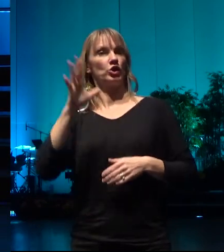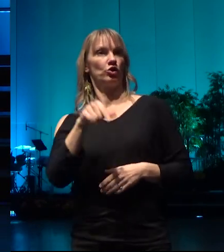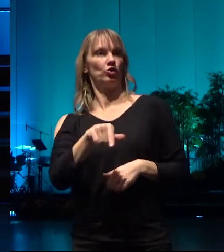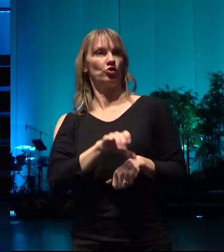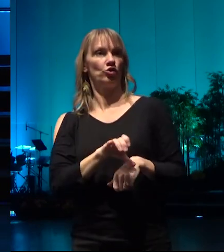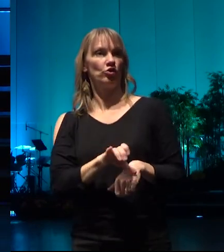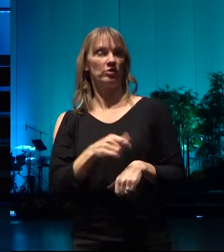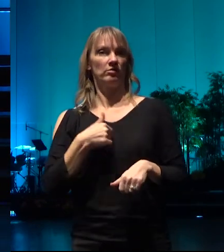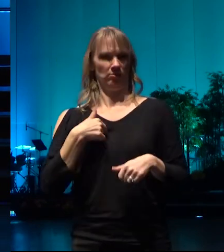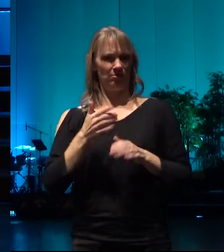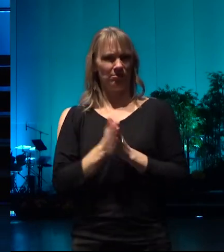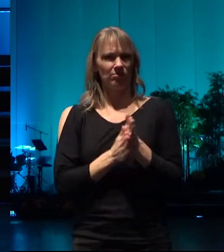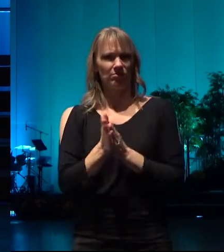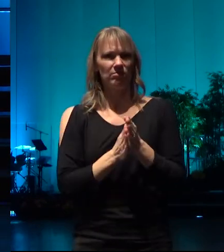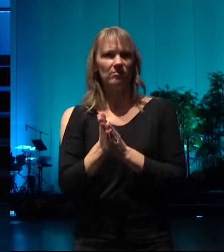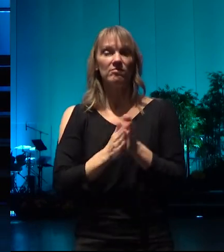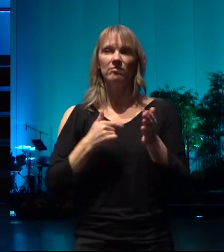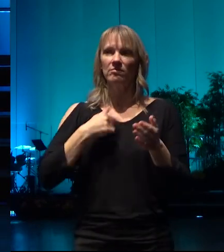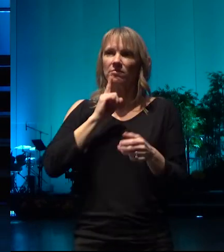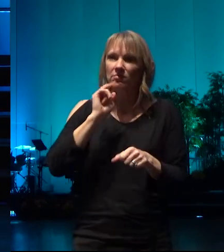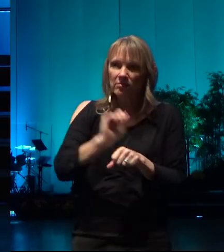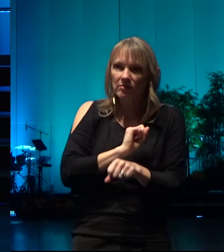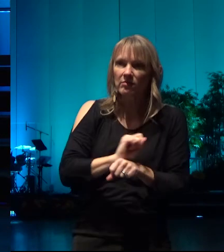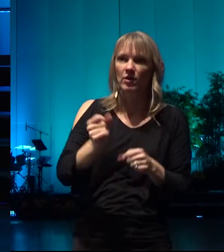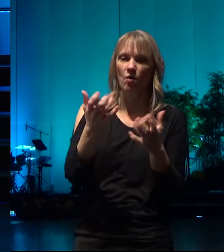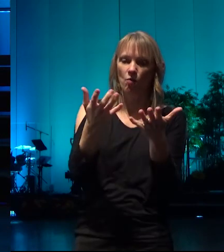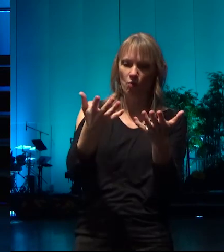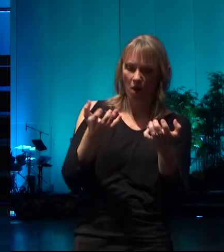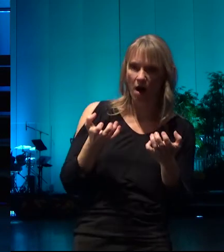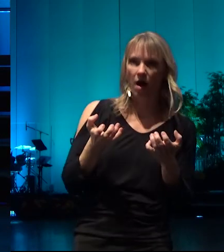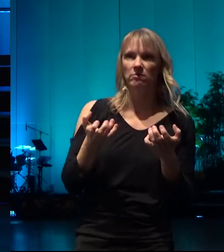in this church, I had a motivation. I thought,